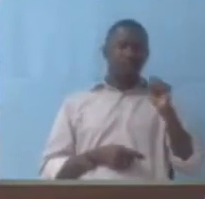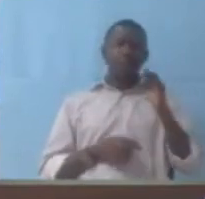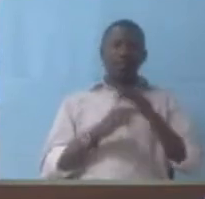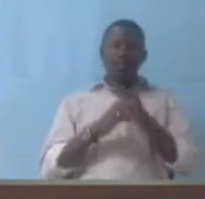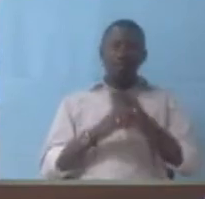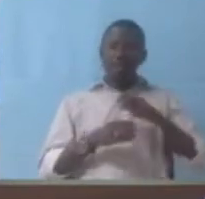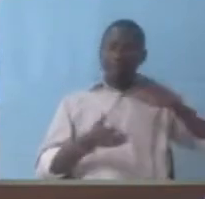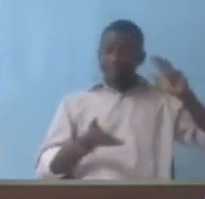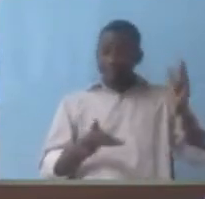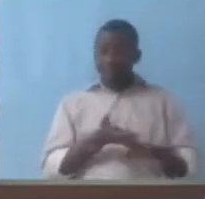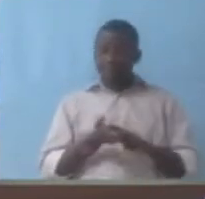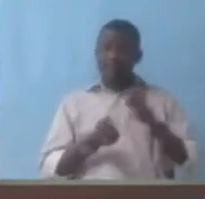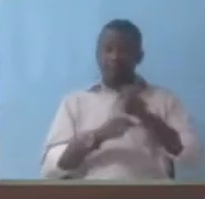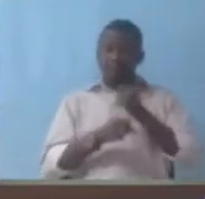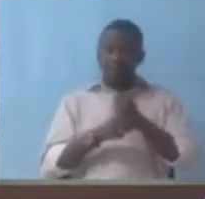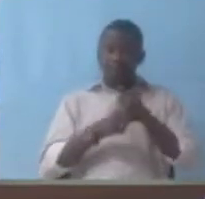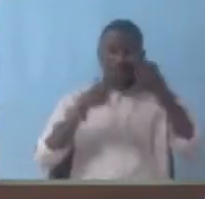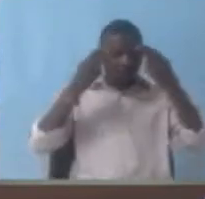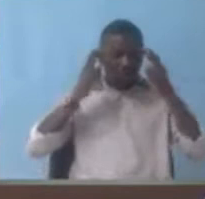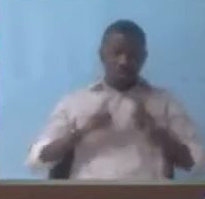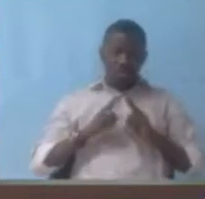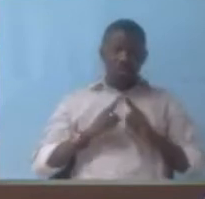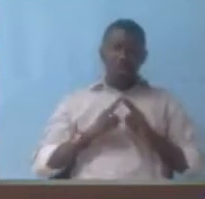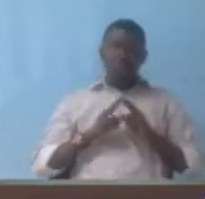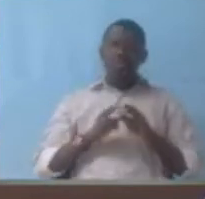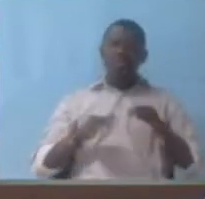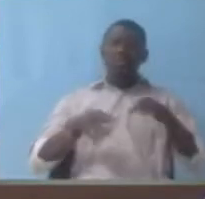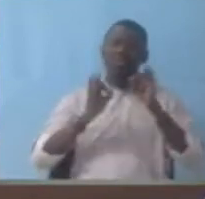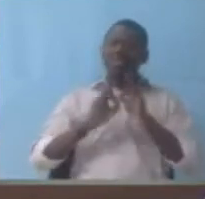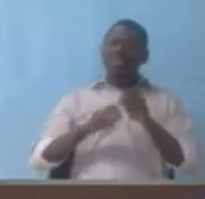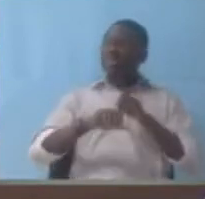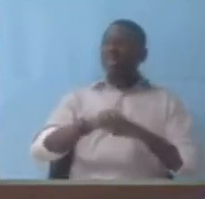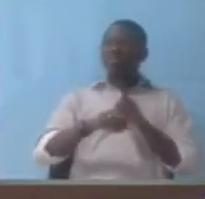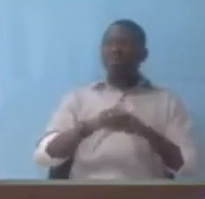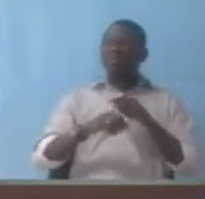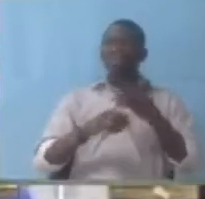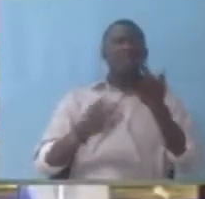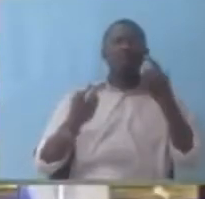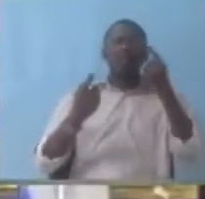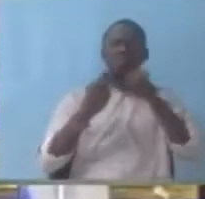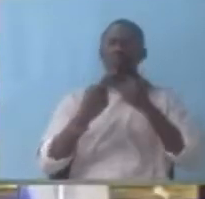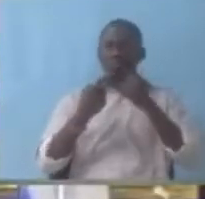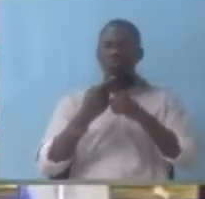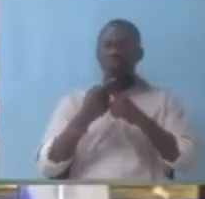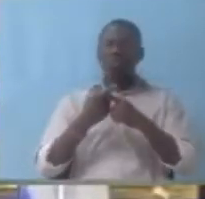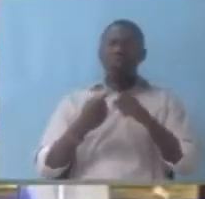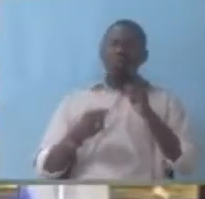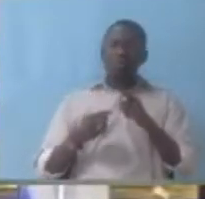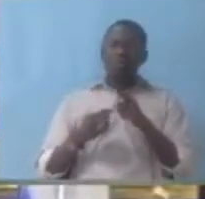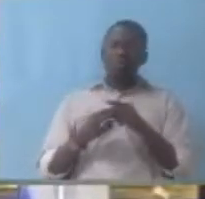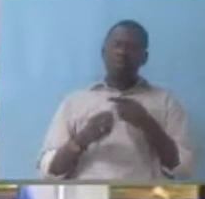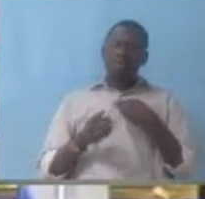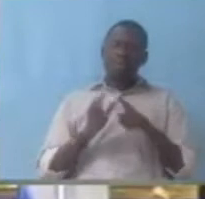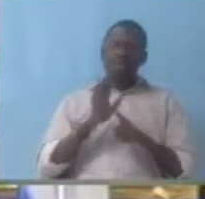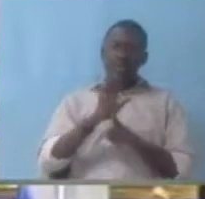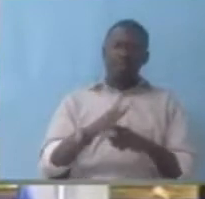ke sabat ni keke lua alti. Wati jamal beje kata ka dingira jamal lima folo wanade ka kari jamal lida folo jani bezabat ni la keke lua alti. In the instance